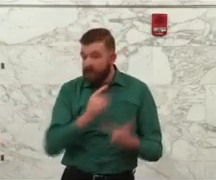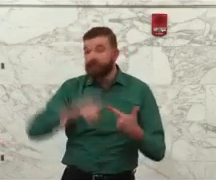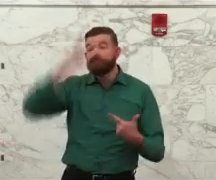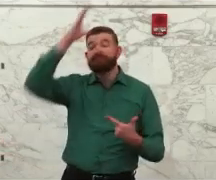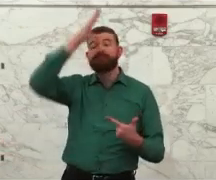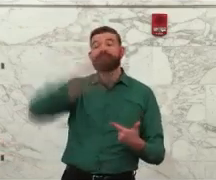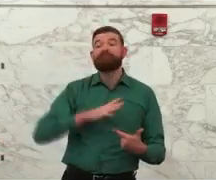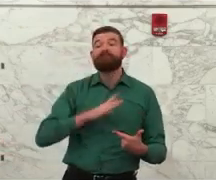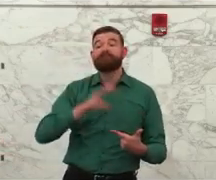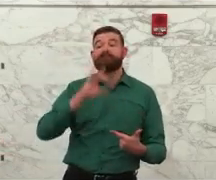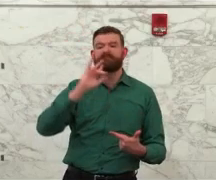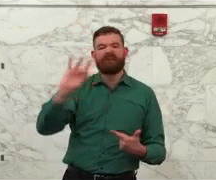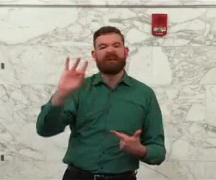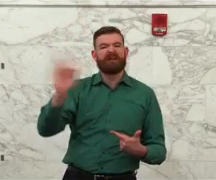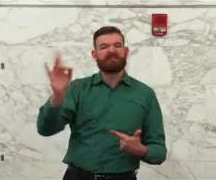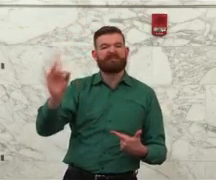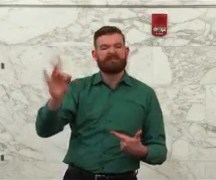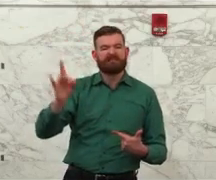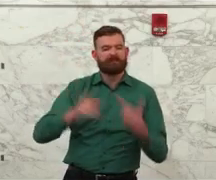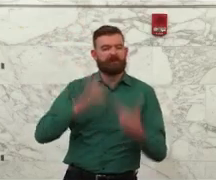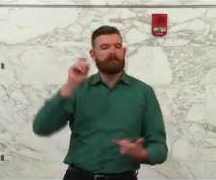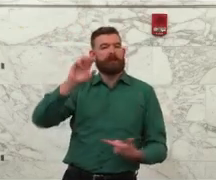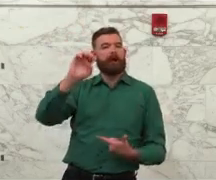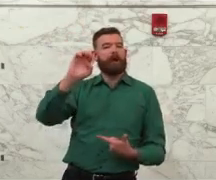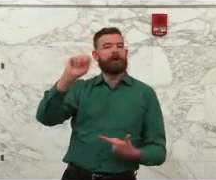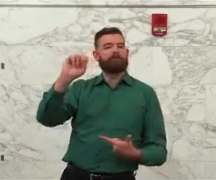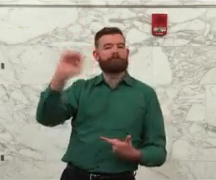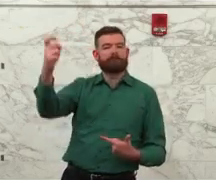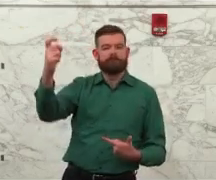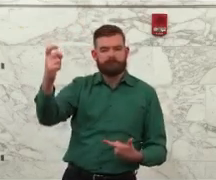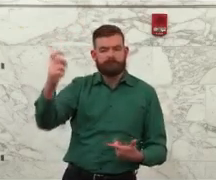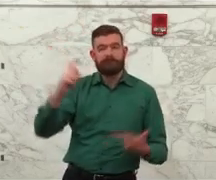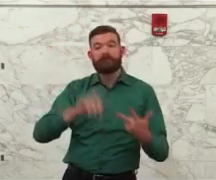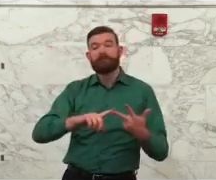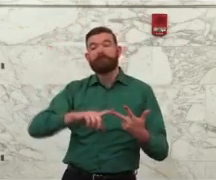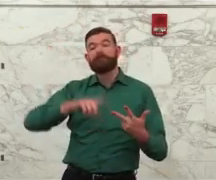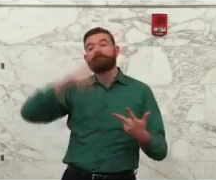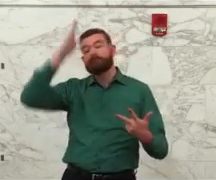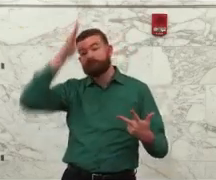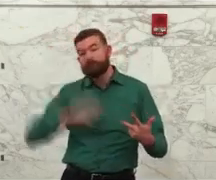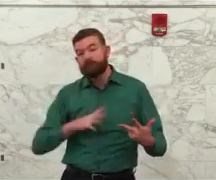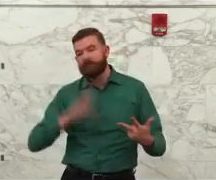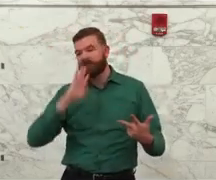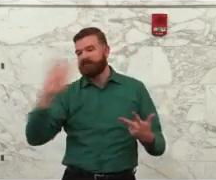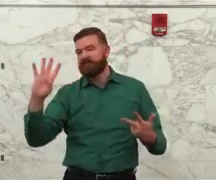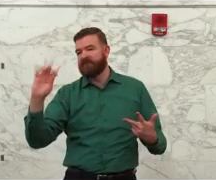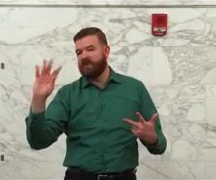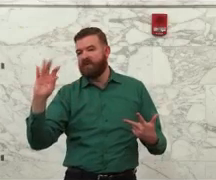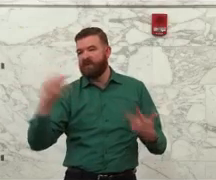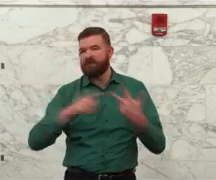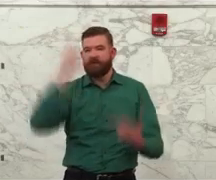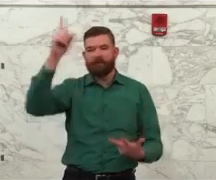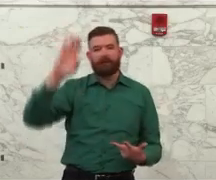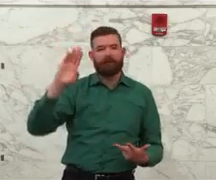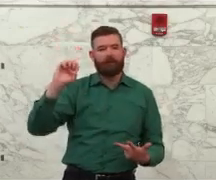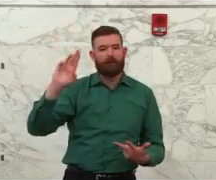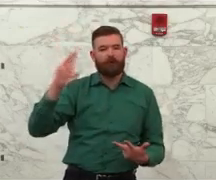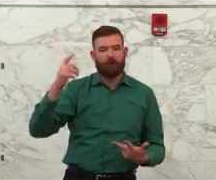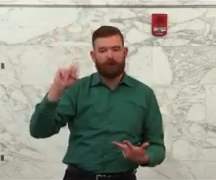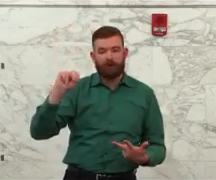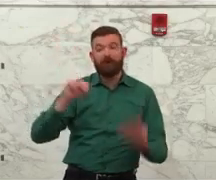Essex, a male in his 40s from Bergen County, a female in her 70s from